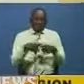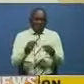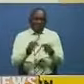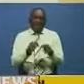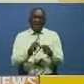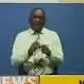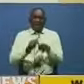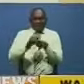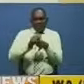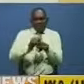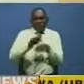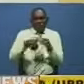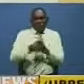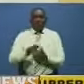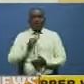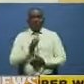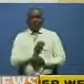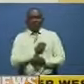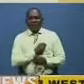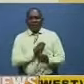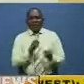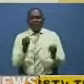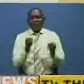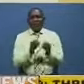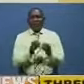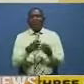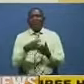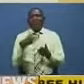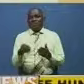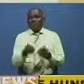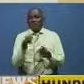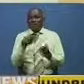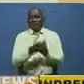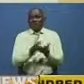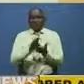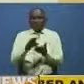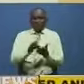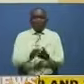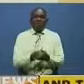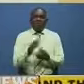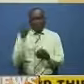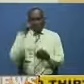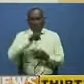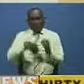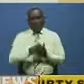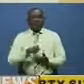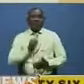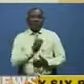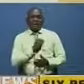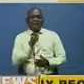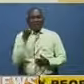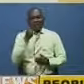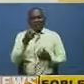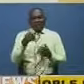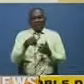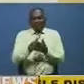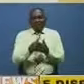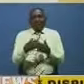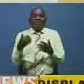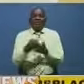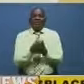them through an intensive crash course to understand the dynamics of the new media